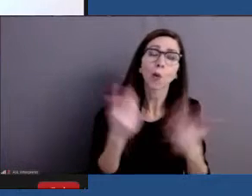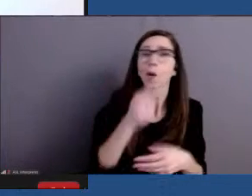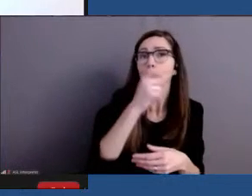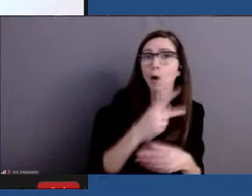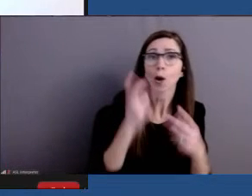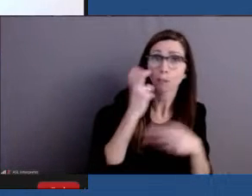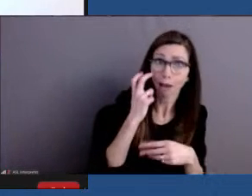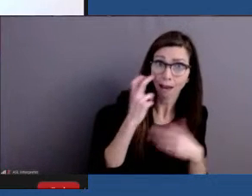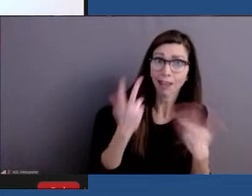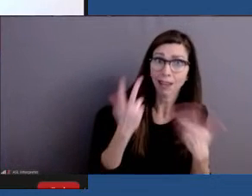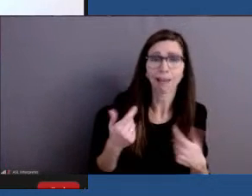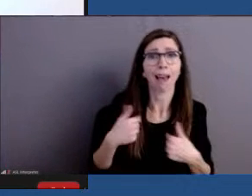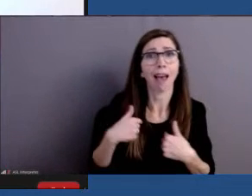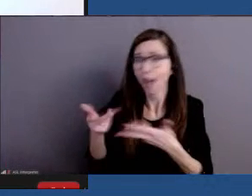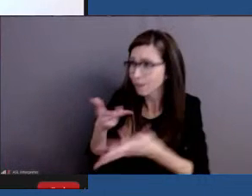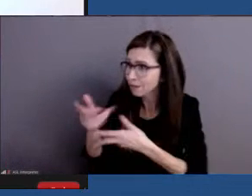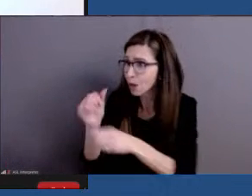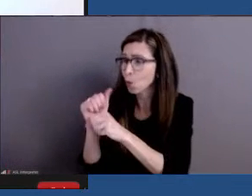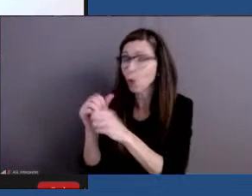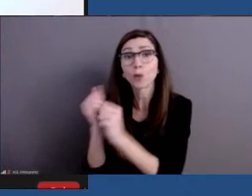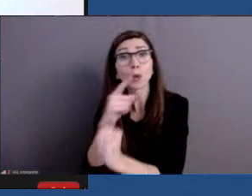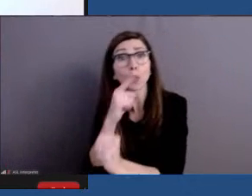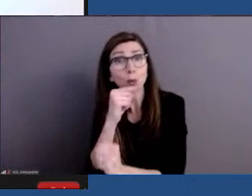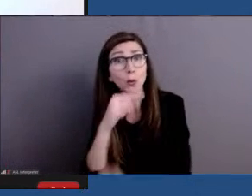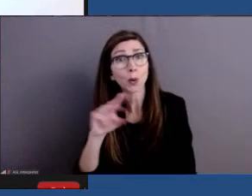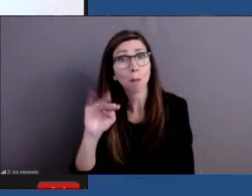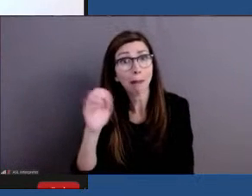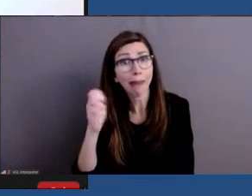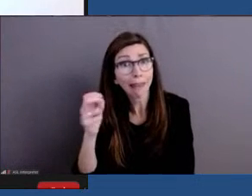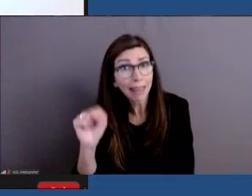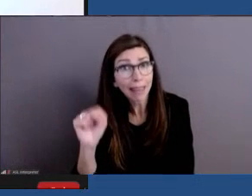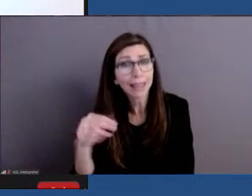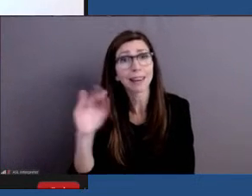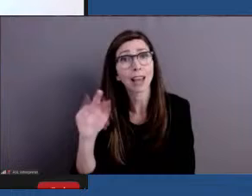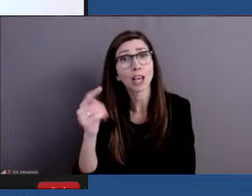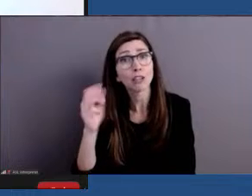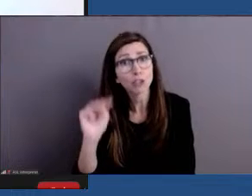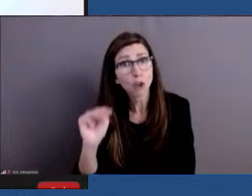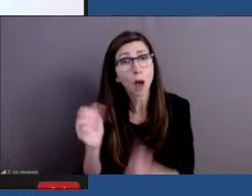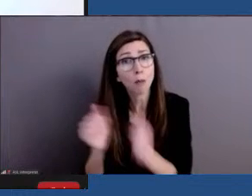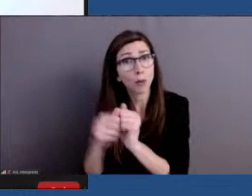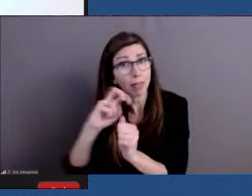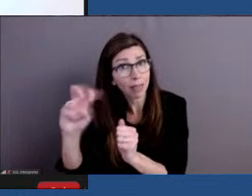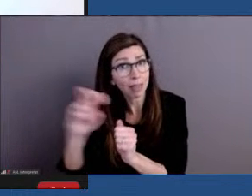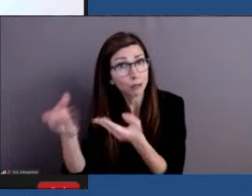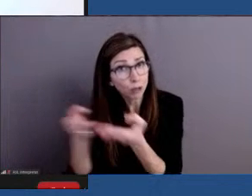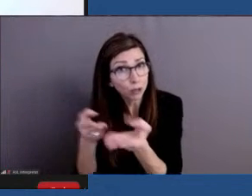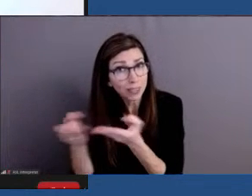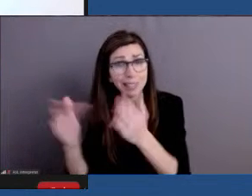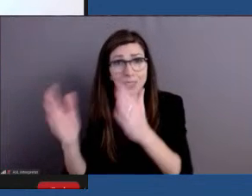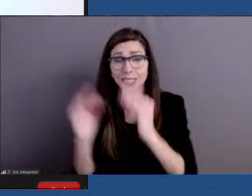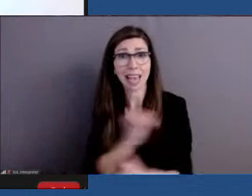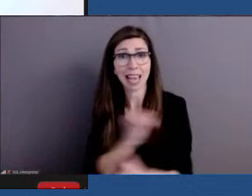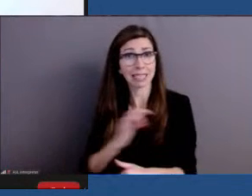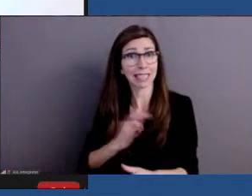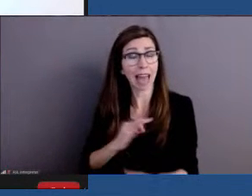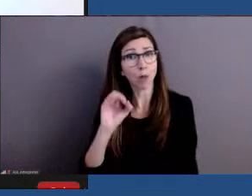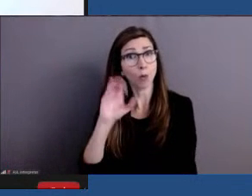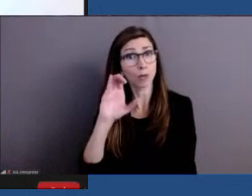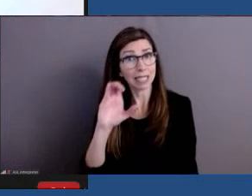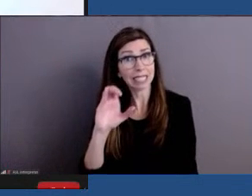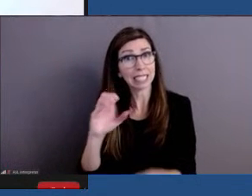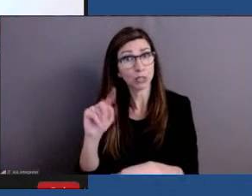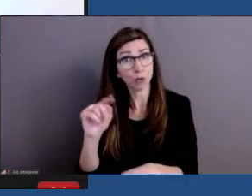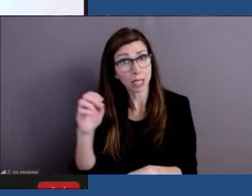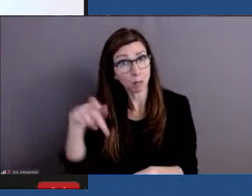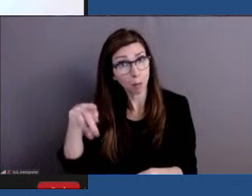Richards at the Accessibility Office, Tom Crowley with Transportation Services, staff at OC Transpo, and so